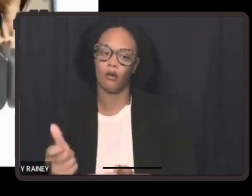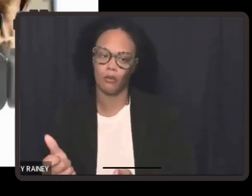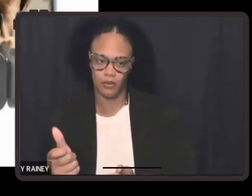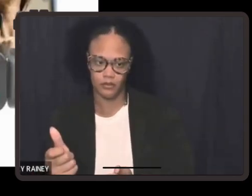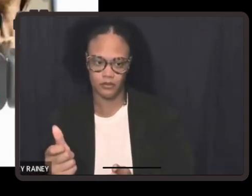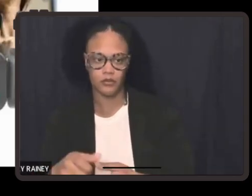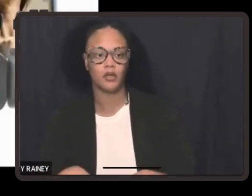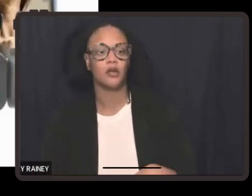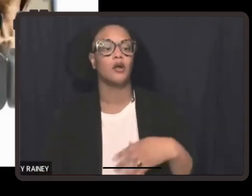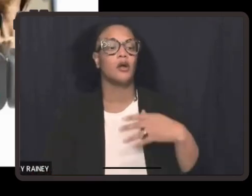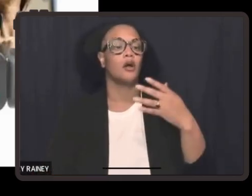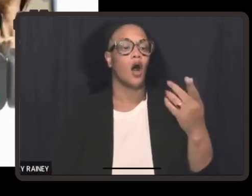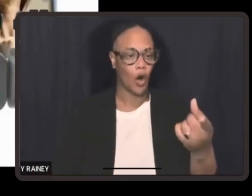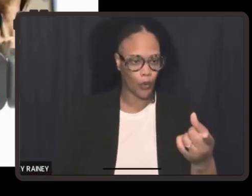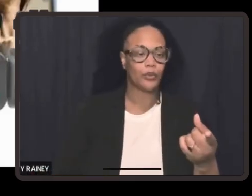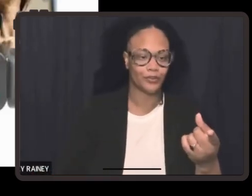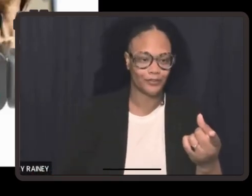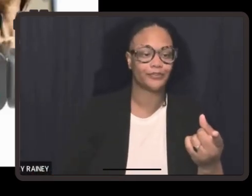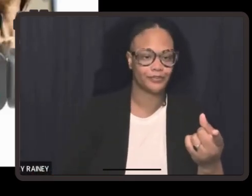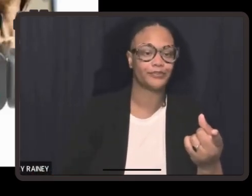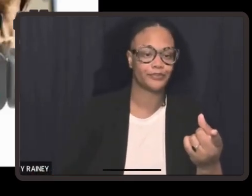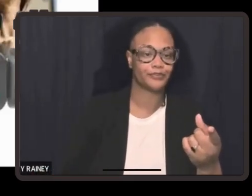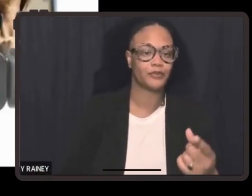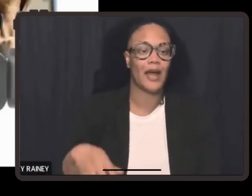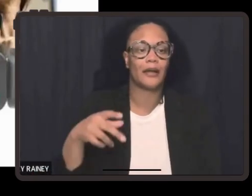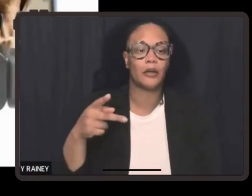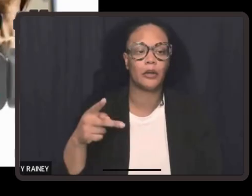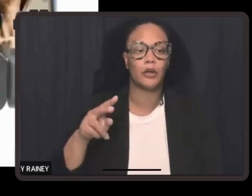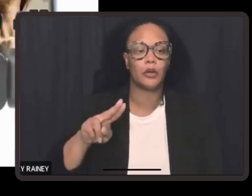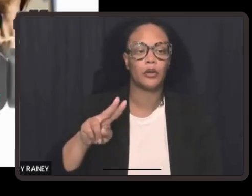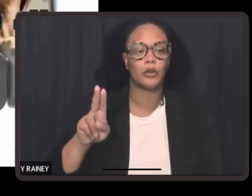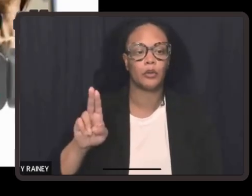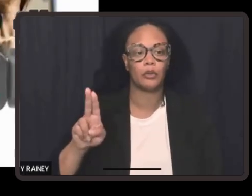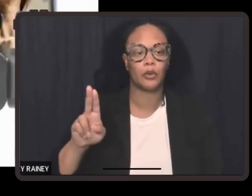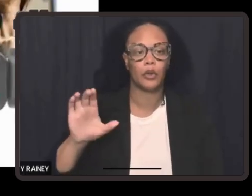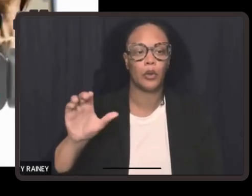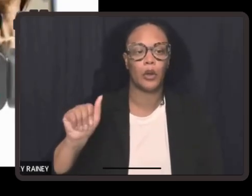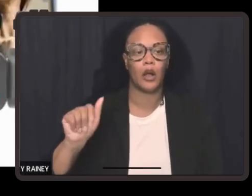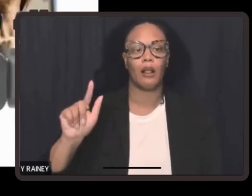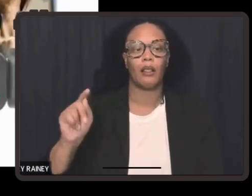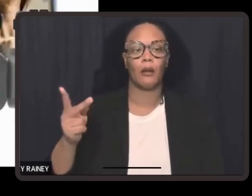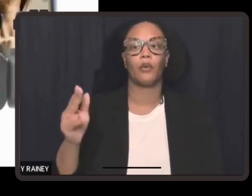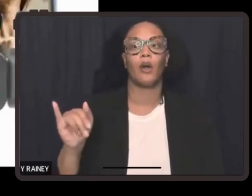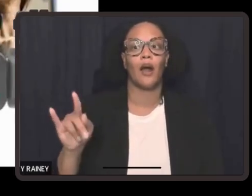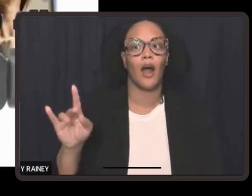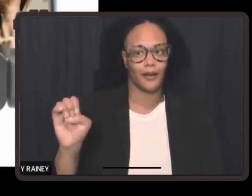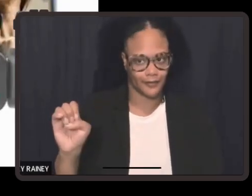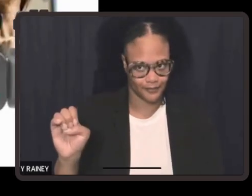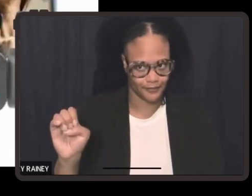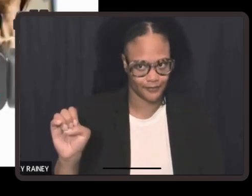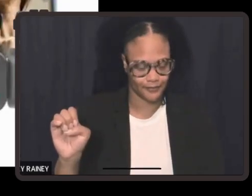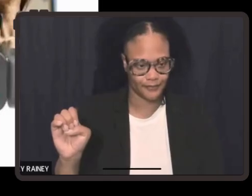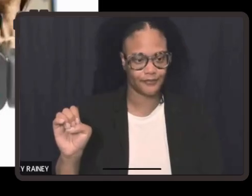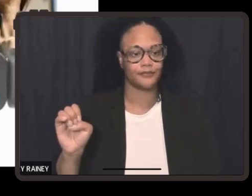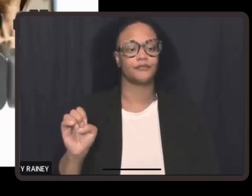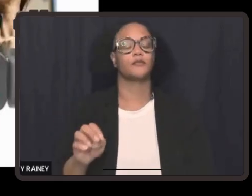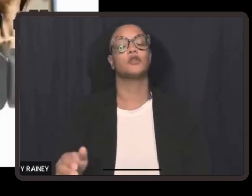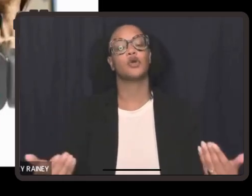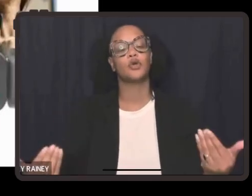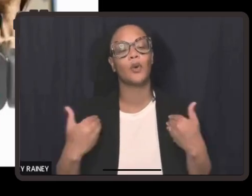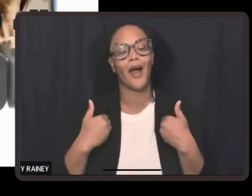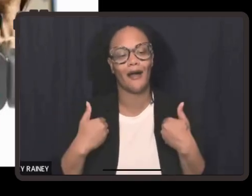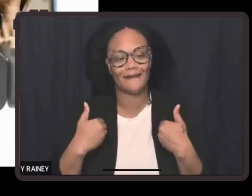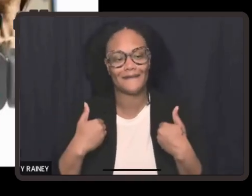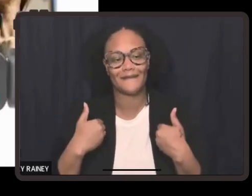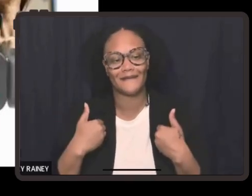will help the transit. So when you've got, I think I've got the constipation coming up in a minute, but you've got